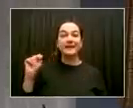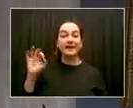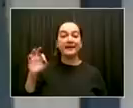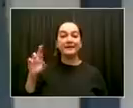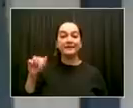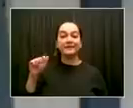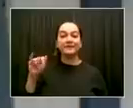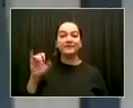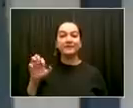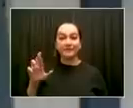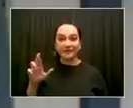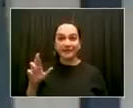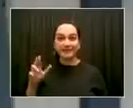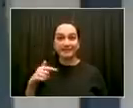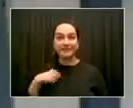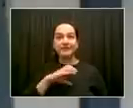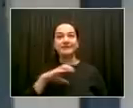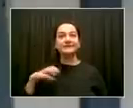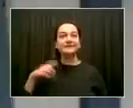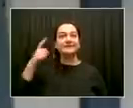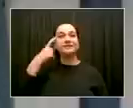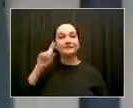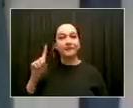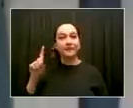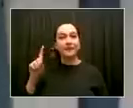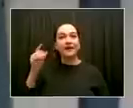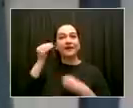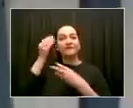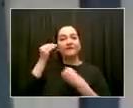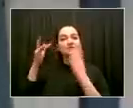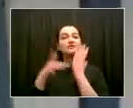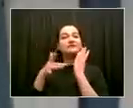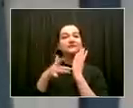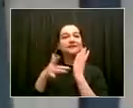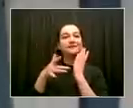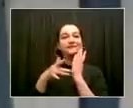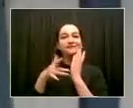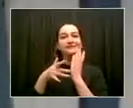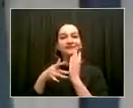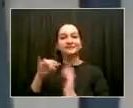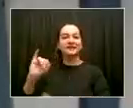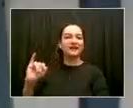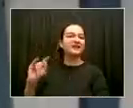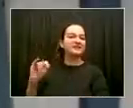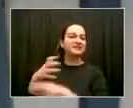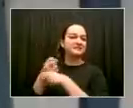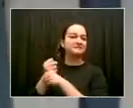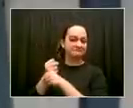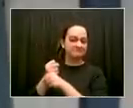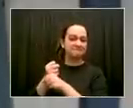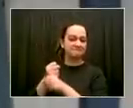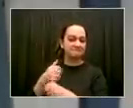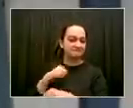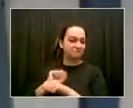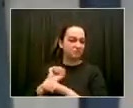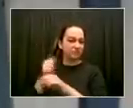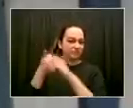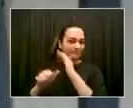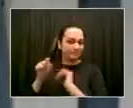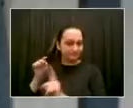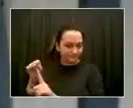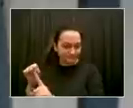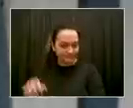the honor and privilege of leading the Bureau, but for all those that are watching, this is not just a job for me.